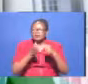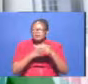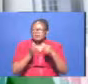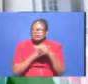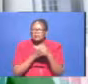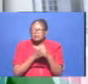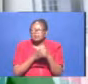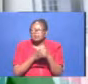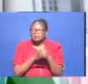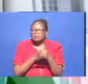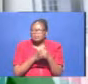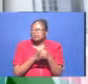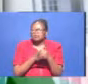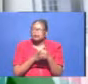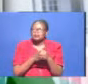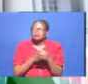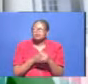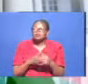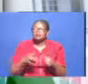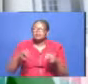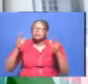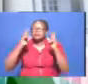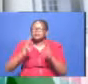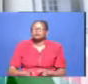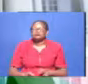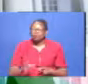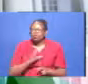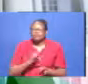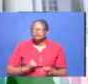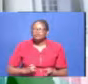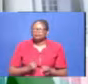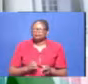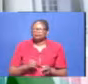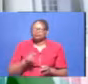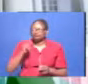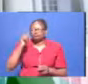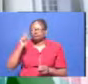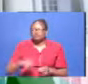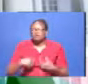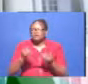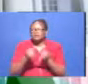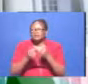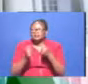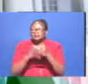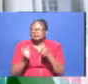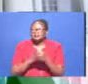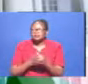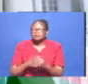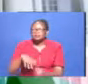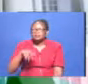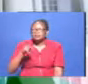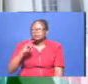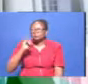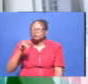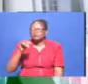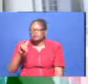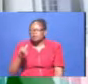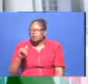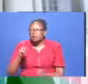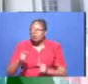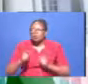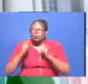1999, the Kenya section of the International Commission of Jurists awarded her the 1999 Kenya Jurist of the Year award. In the